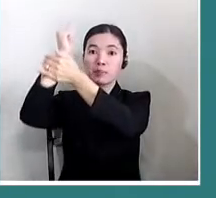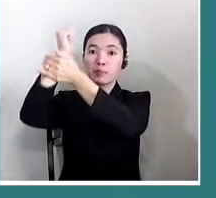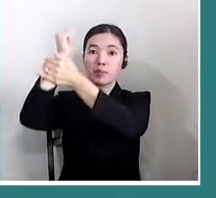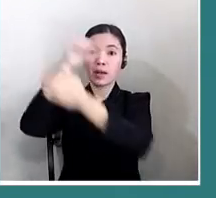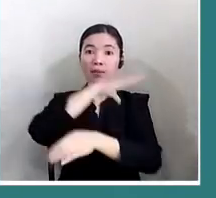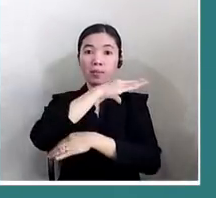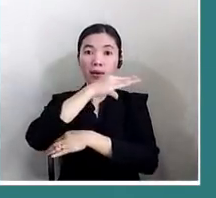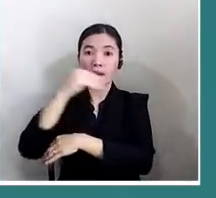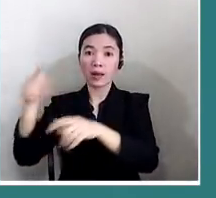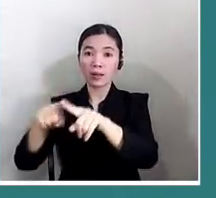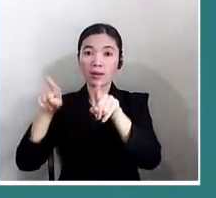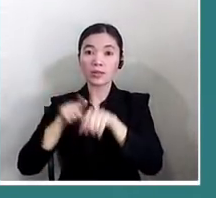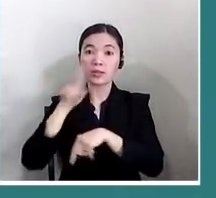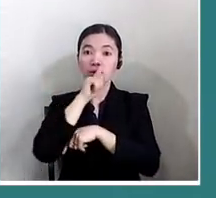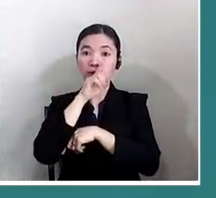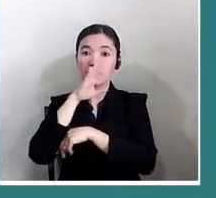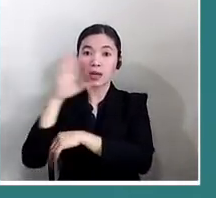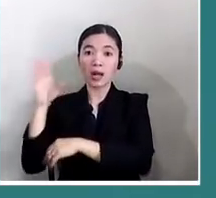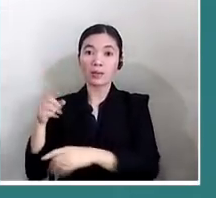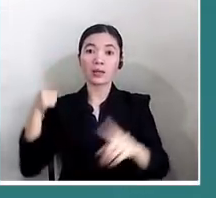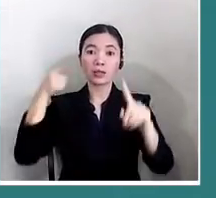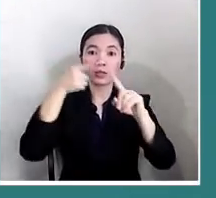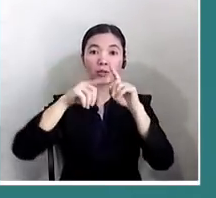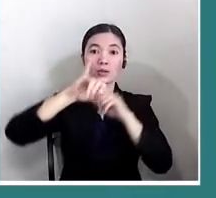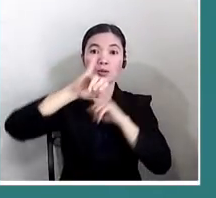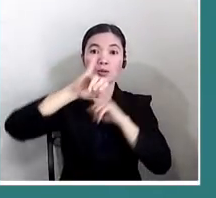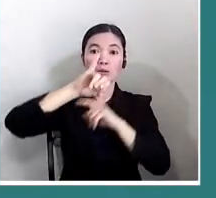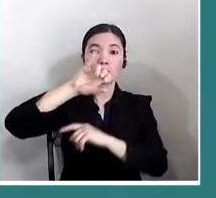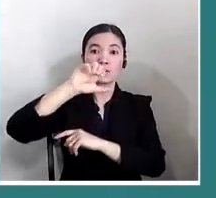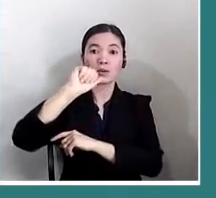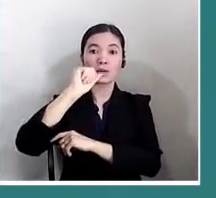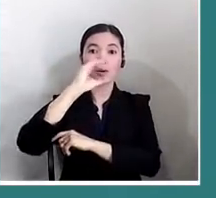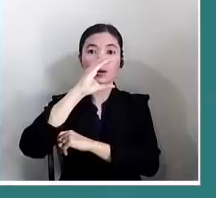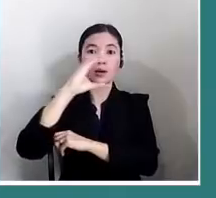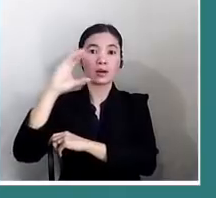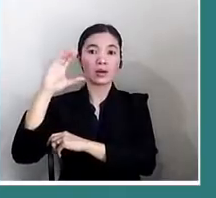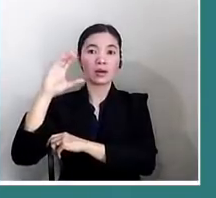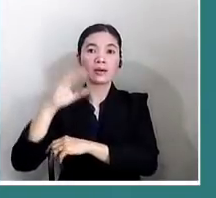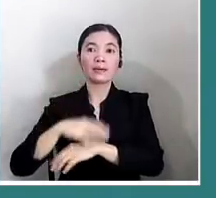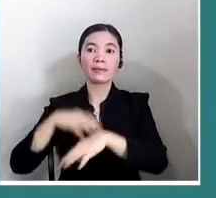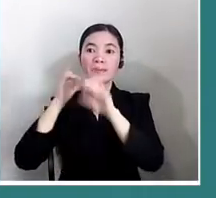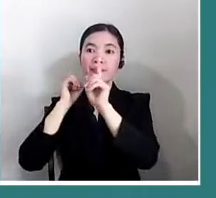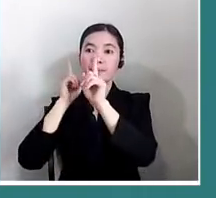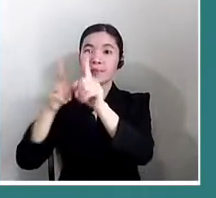to Isaac. The Lord